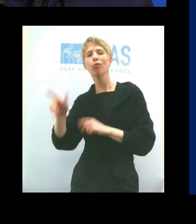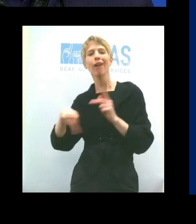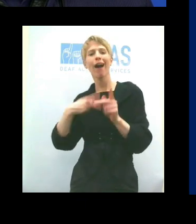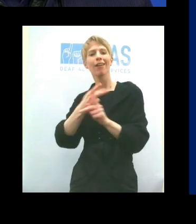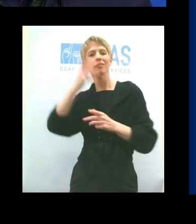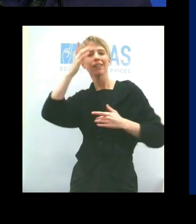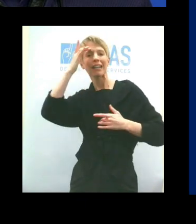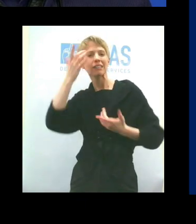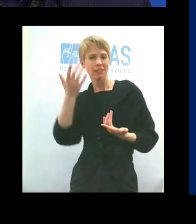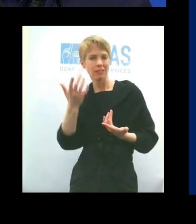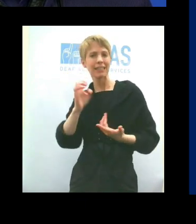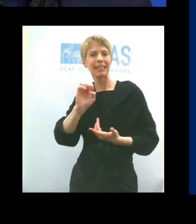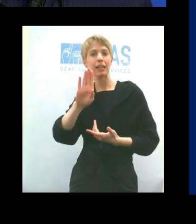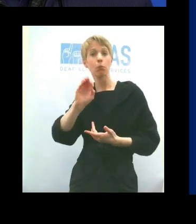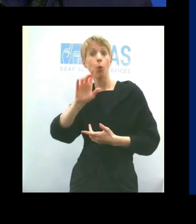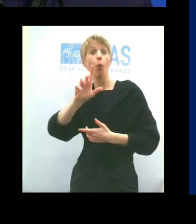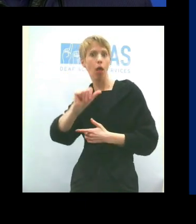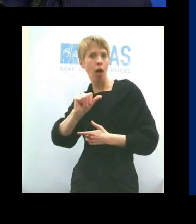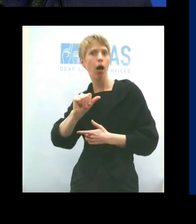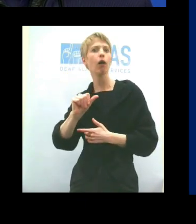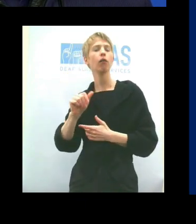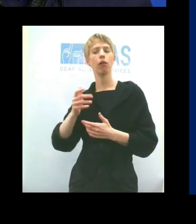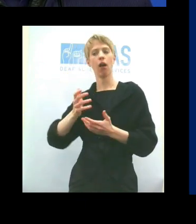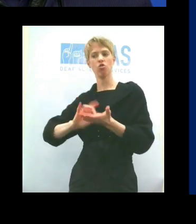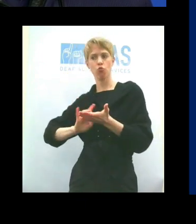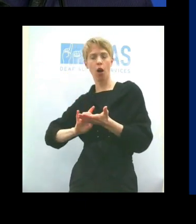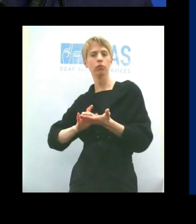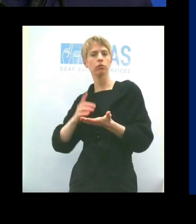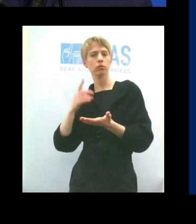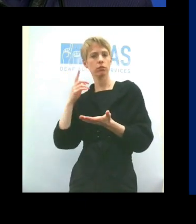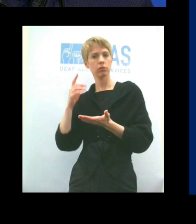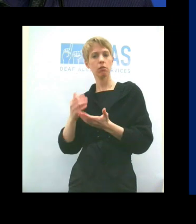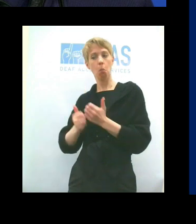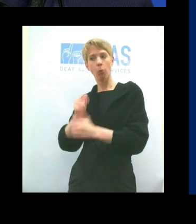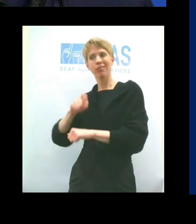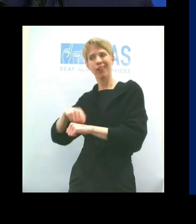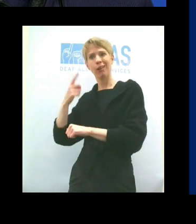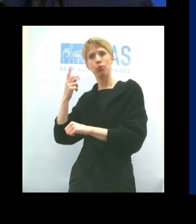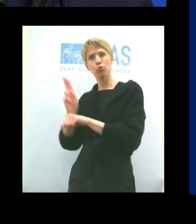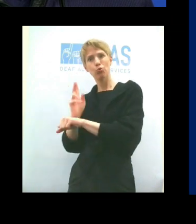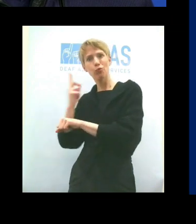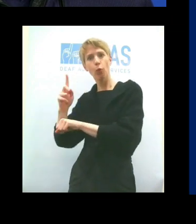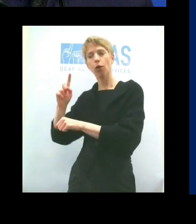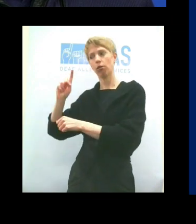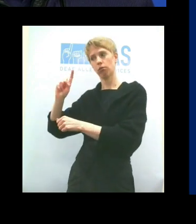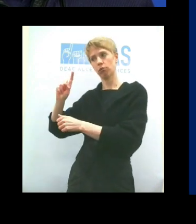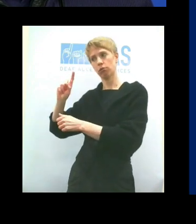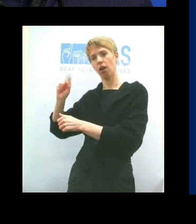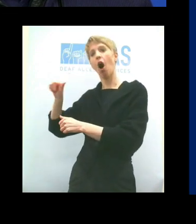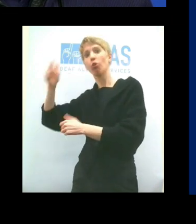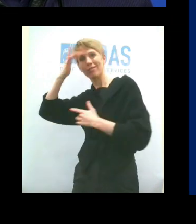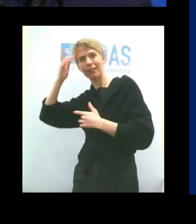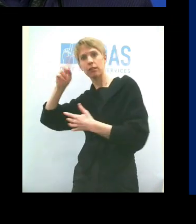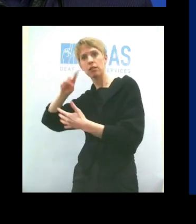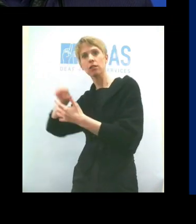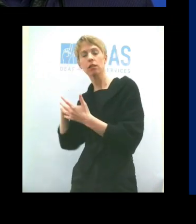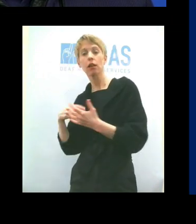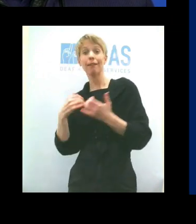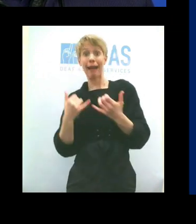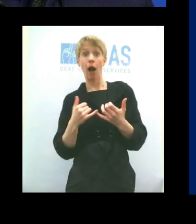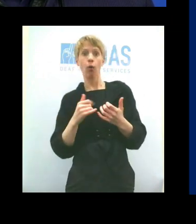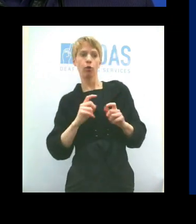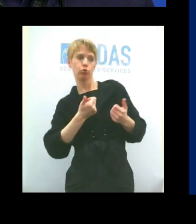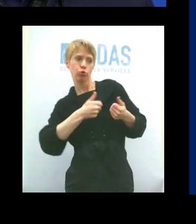for Ebola are being used for this. So they're using drugs, therapy, more often now than just putting someone straight on a